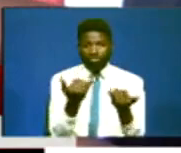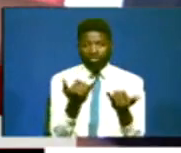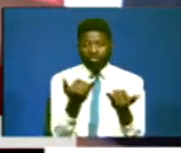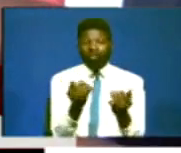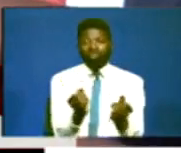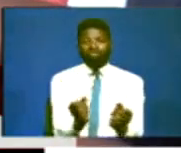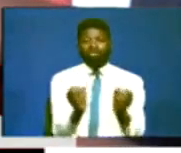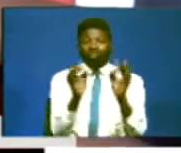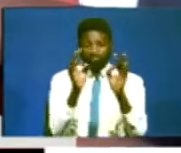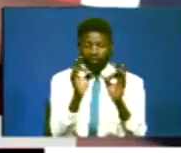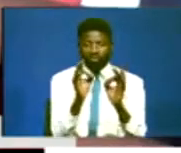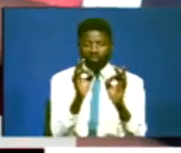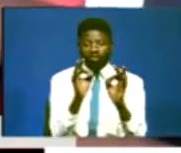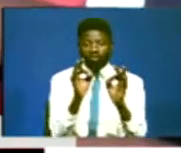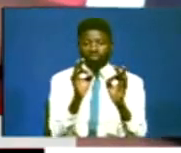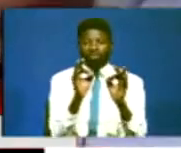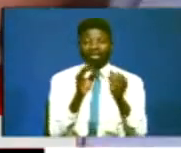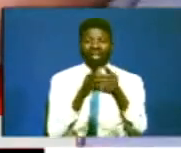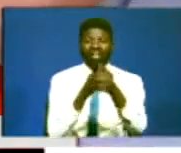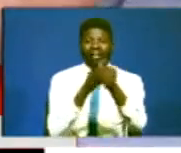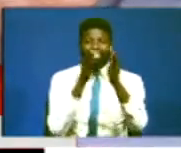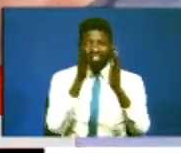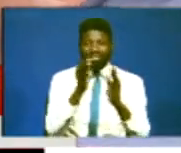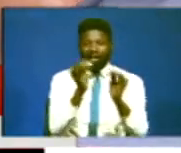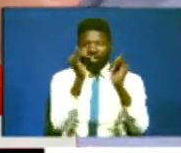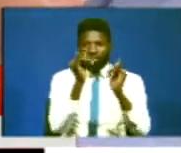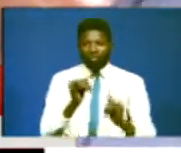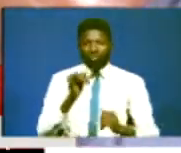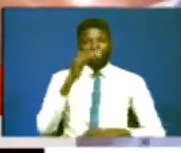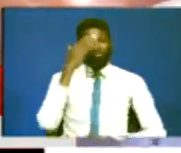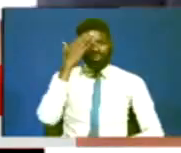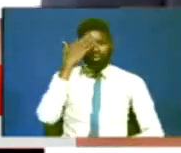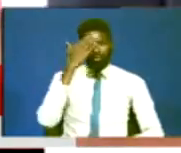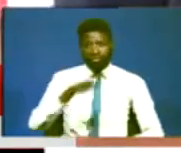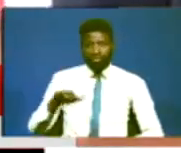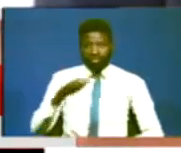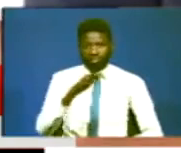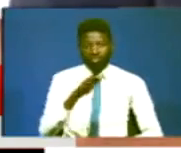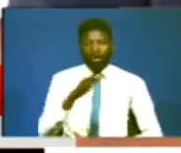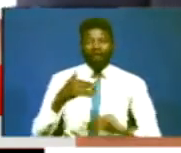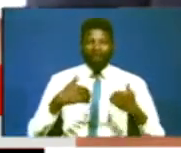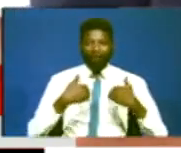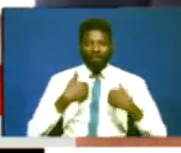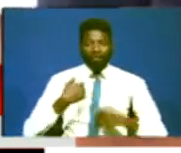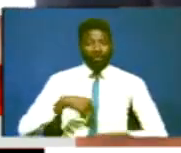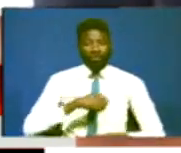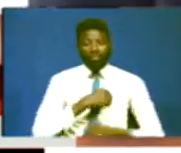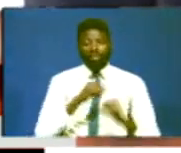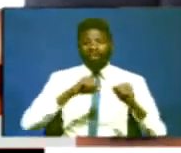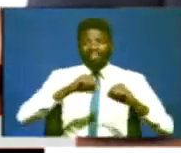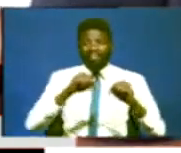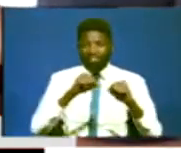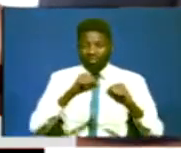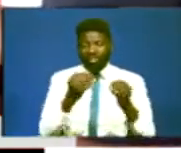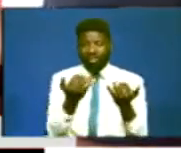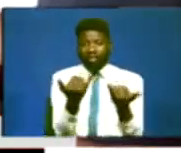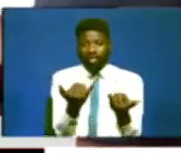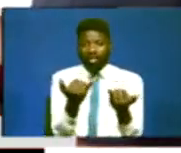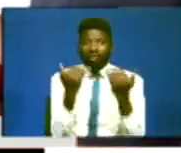we have new leadership in this assembly. We are very happy that now, as you can